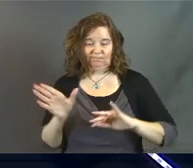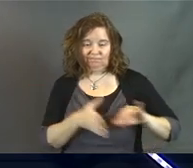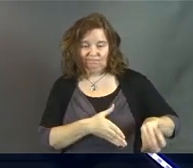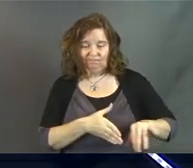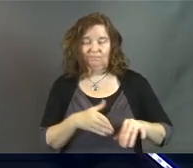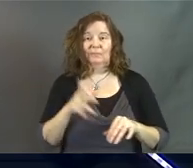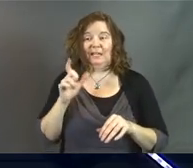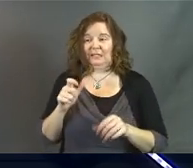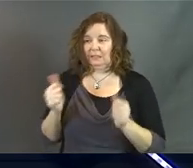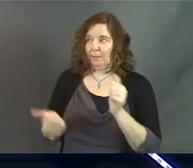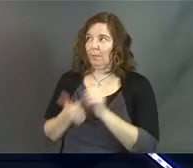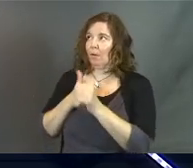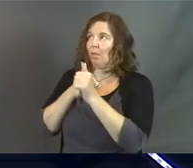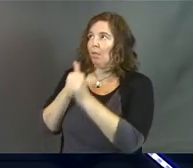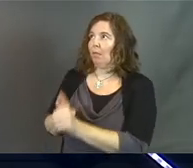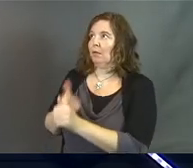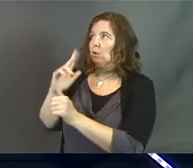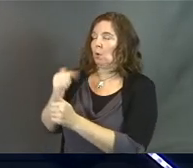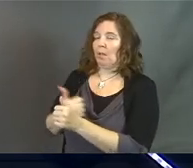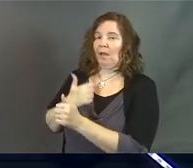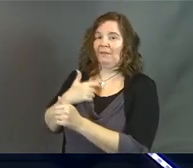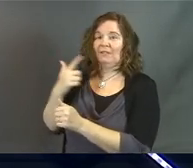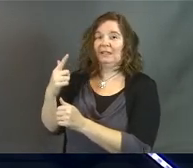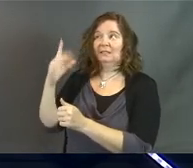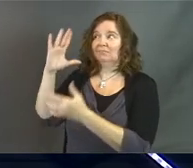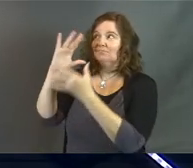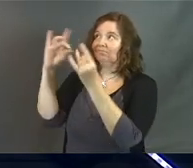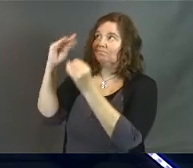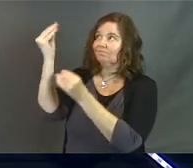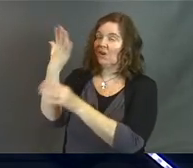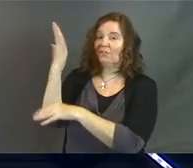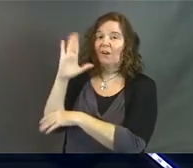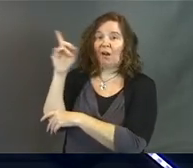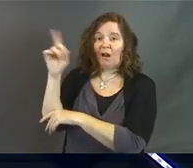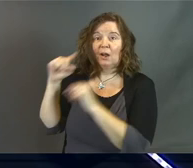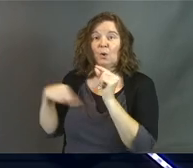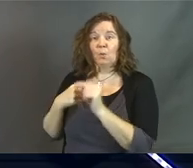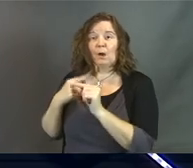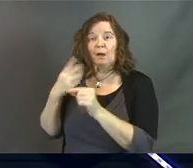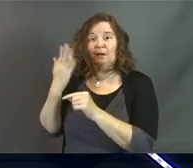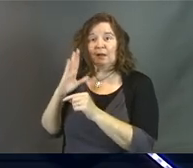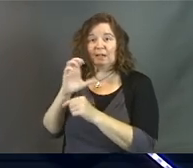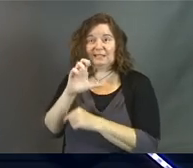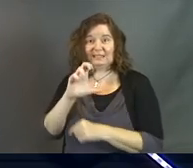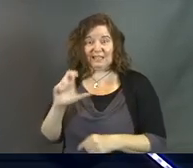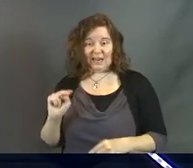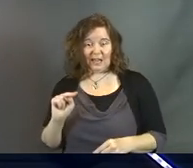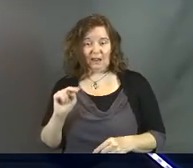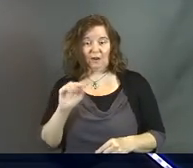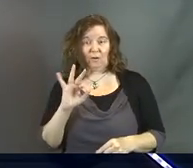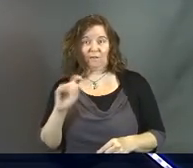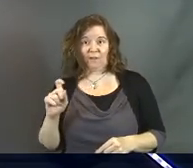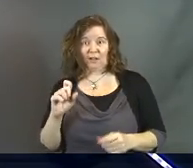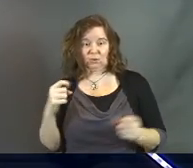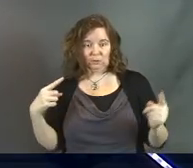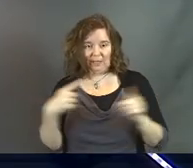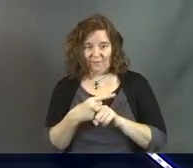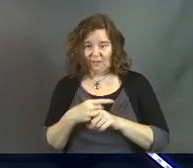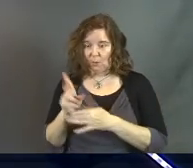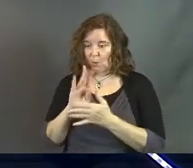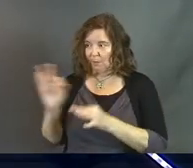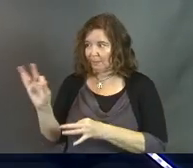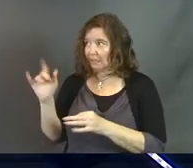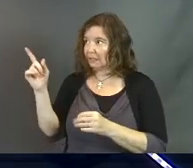most compelling voice in your life is the voice of God. And whenever the voice of CNN or Fox News conflicts with the Holy